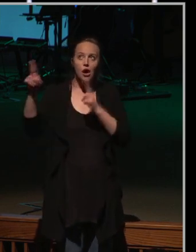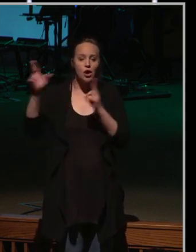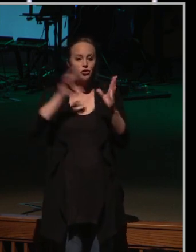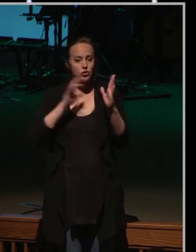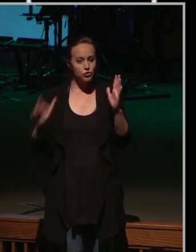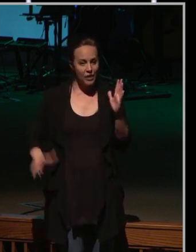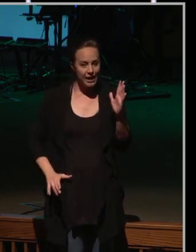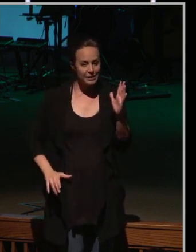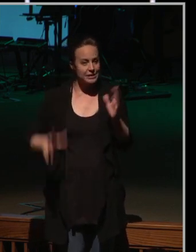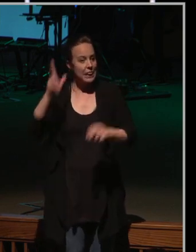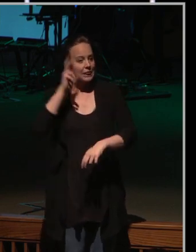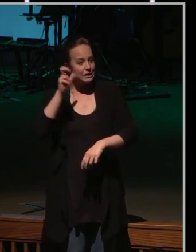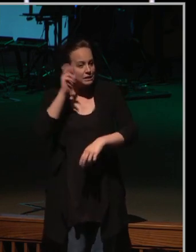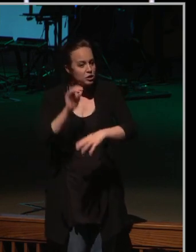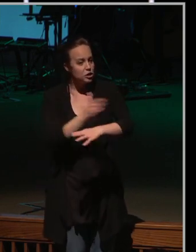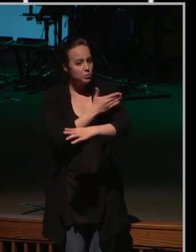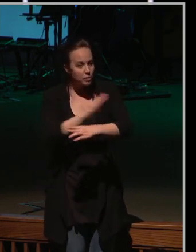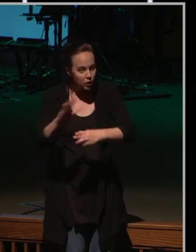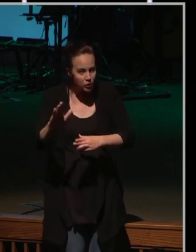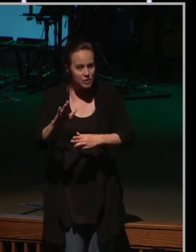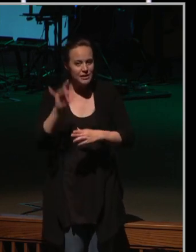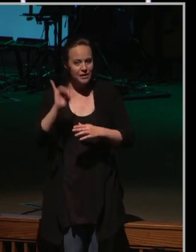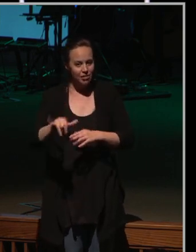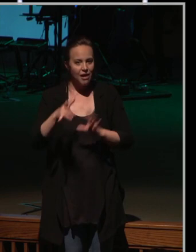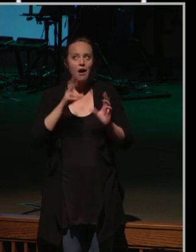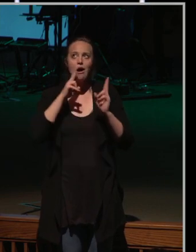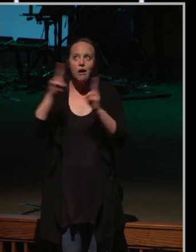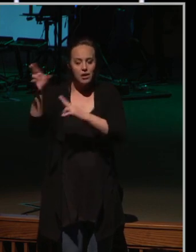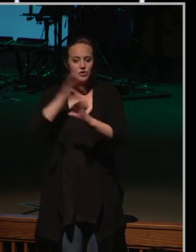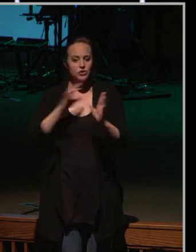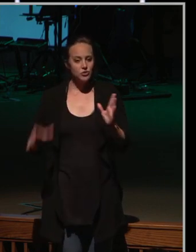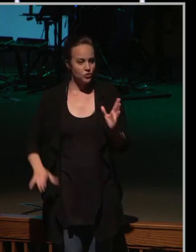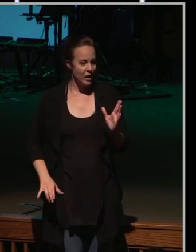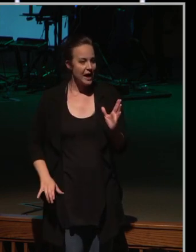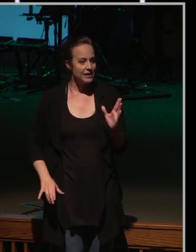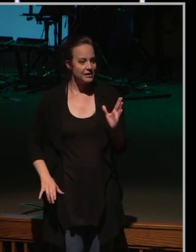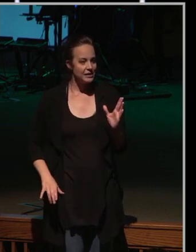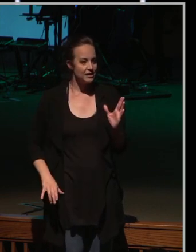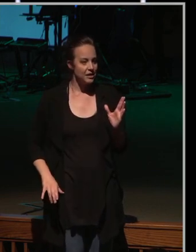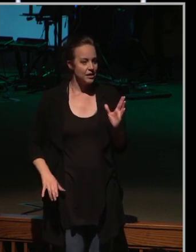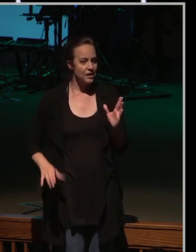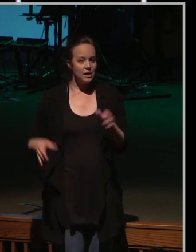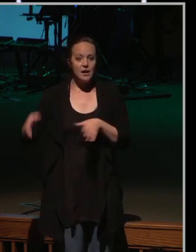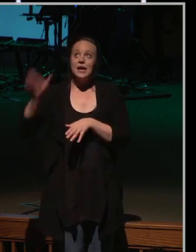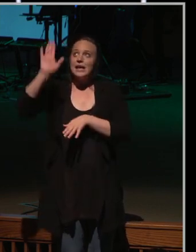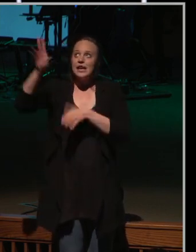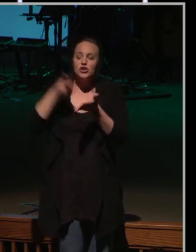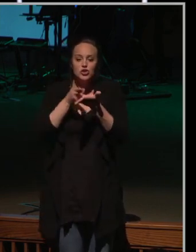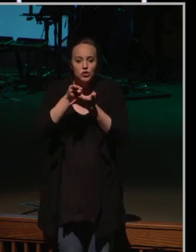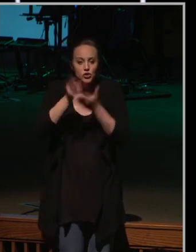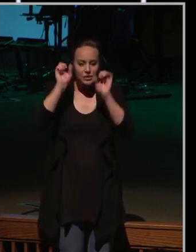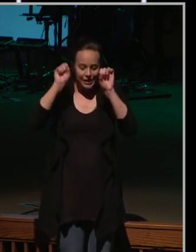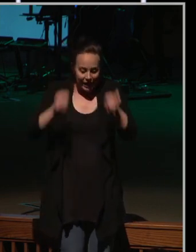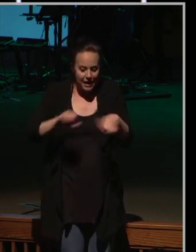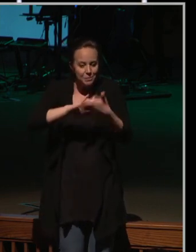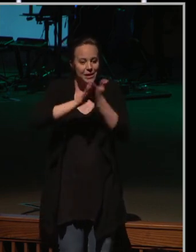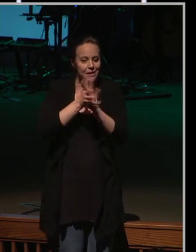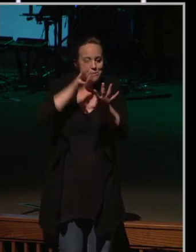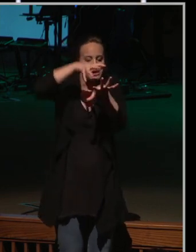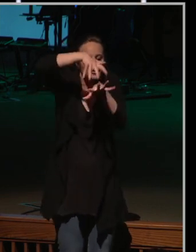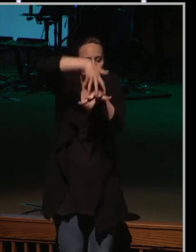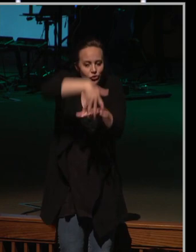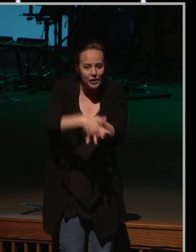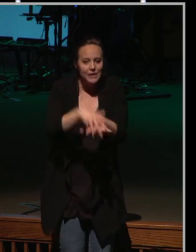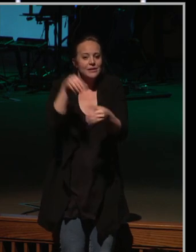Looking for those small moments to continue to enforce the truth of God's word into our family so that our kids, it's just a natural part of their